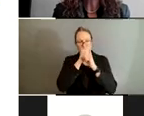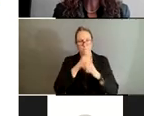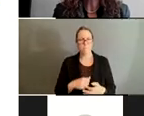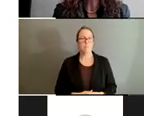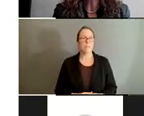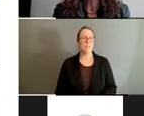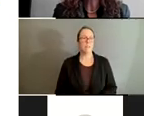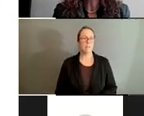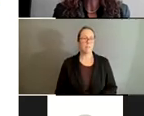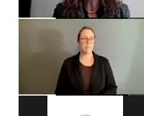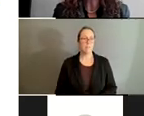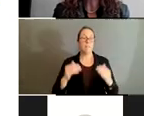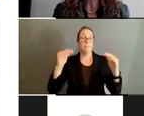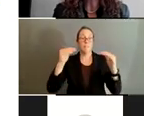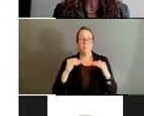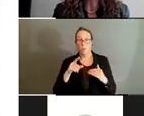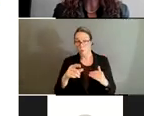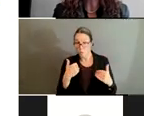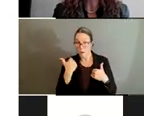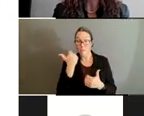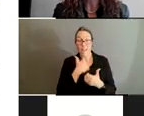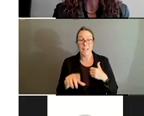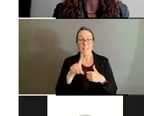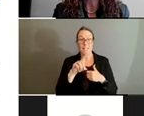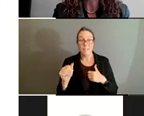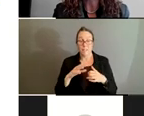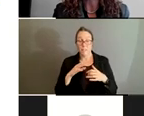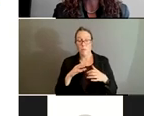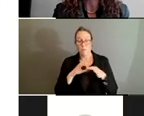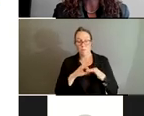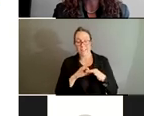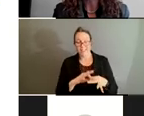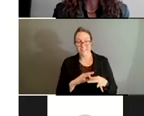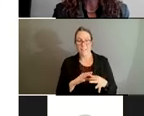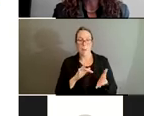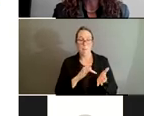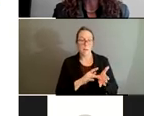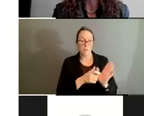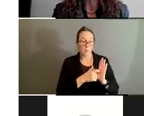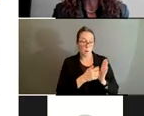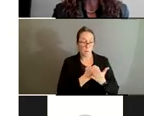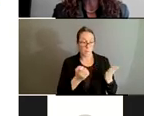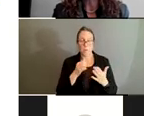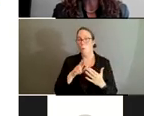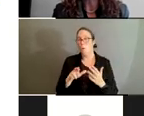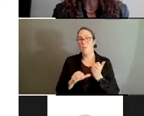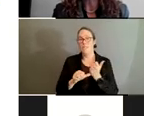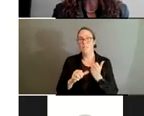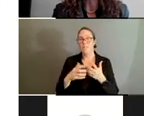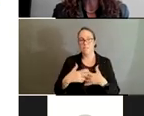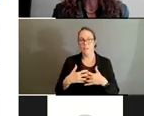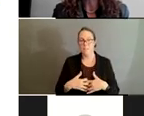do you have any disability-related assistive devices or medically required equipment, supplies, or support